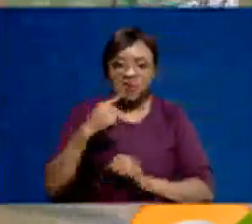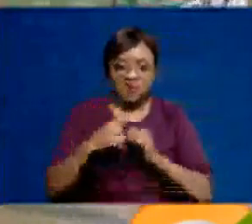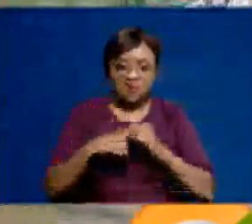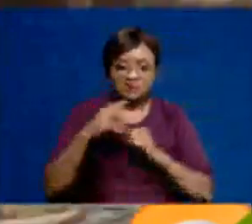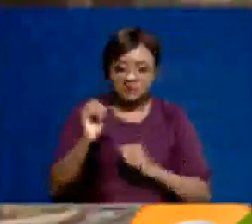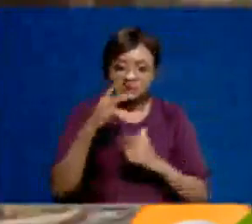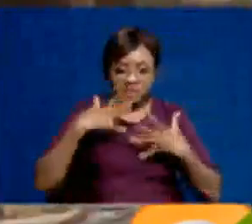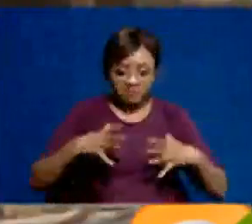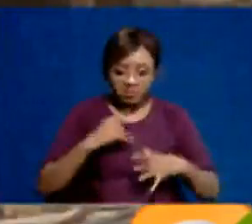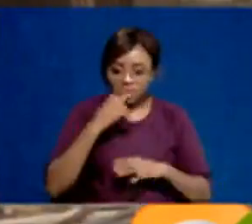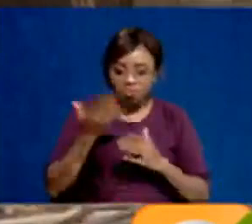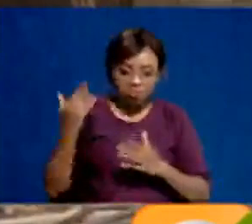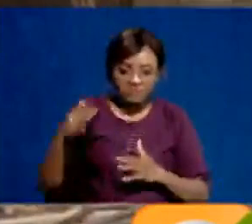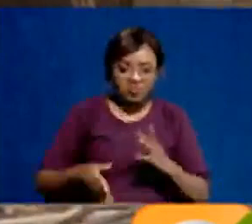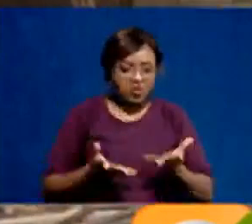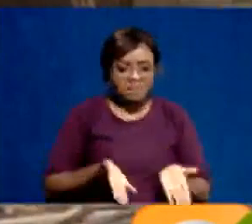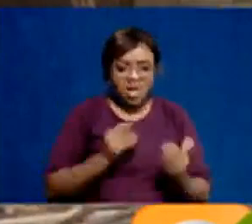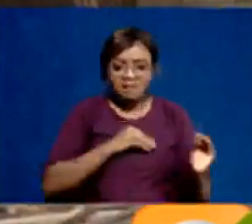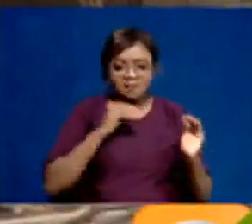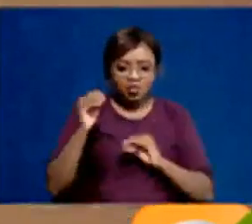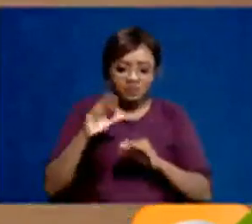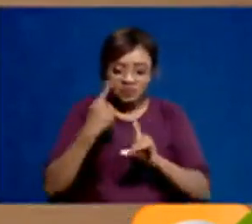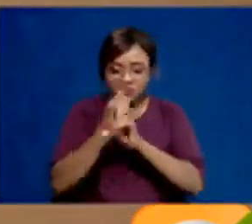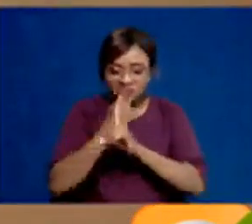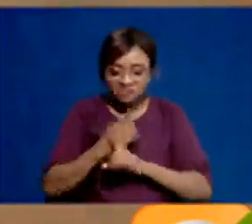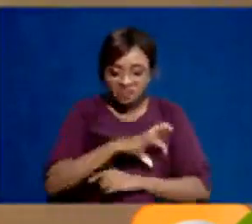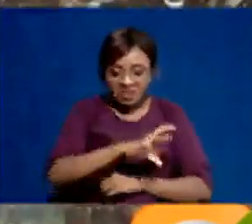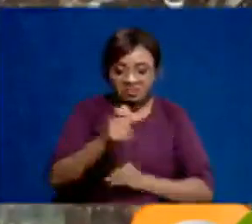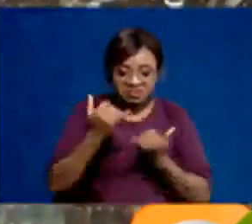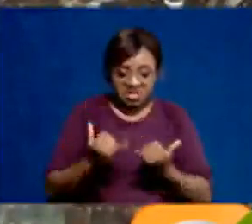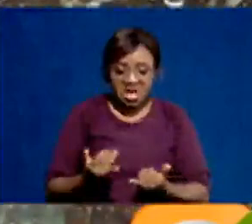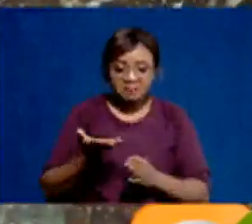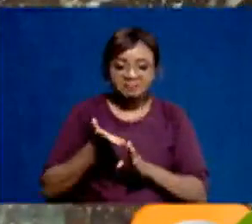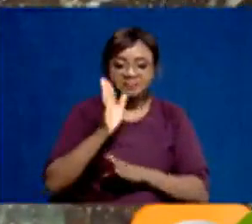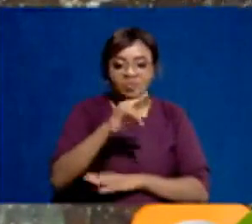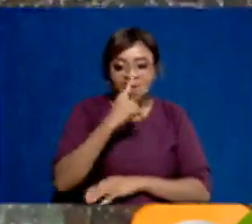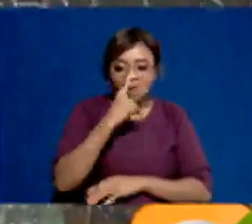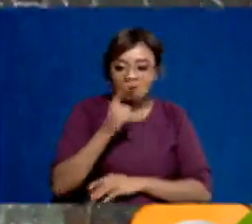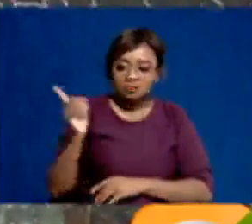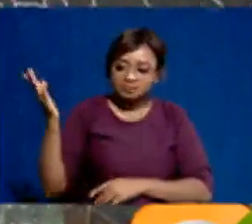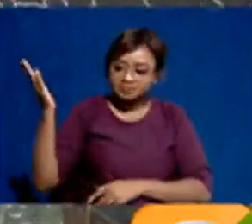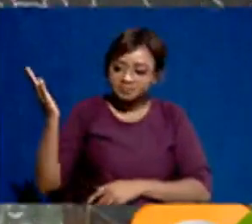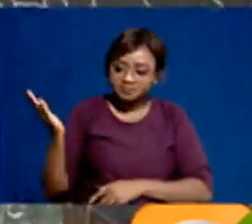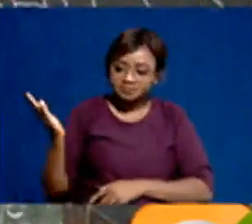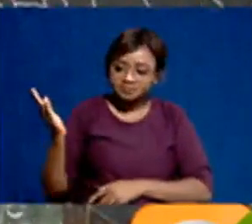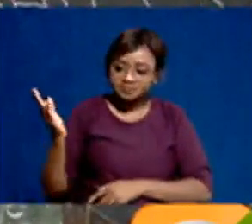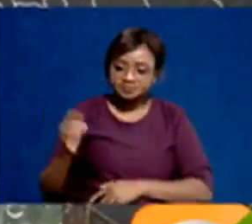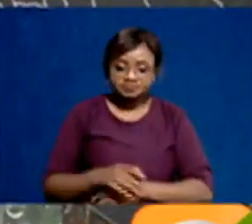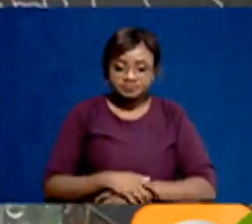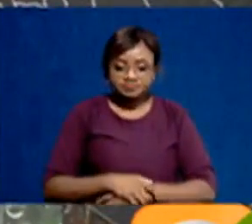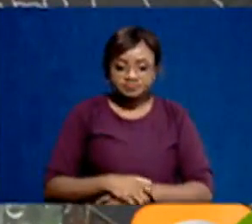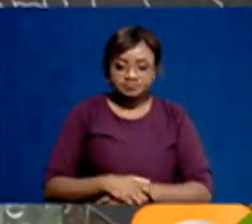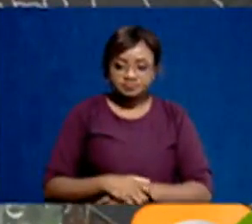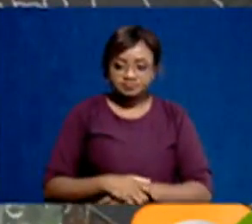470,160 people who had been displaced across 11 counties have returned home. The National El Nino Emergency and Disaster Response Command